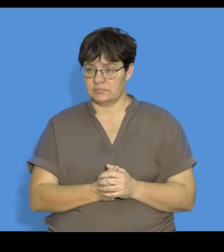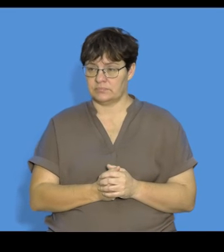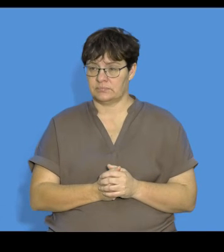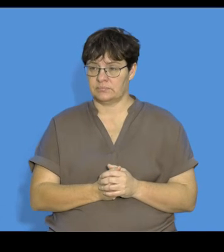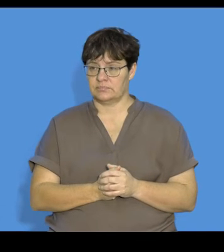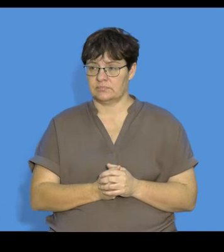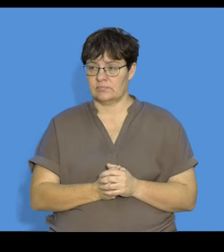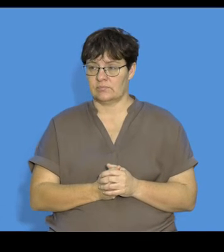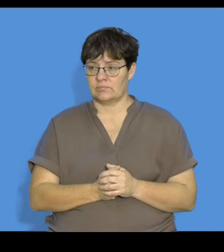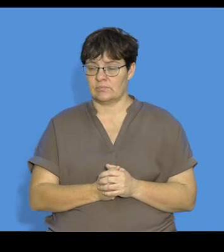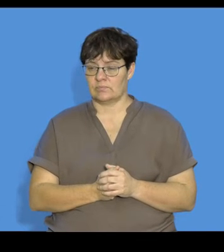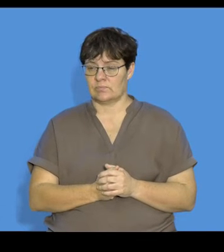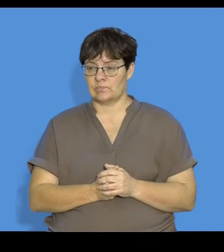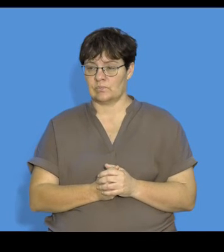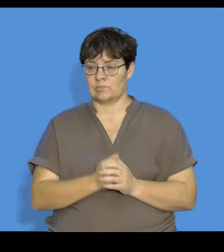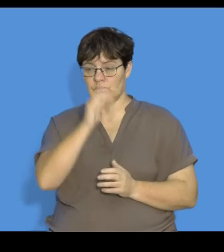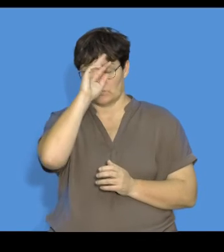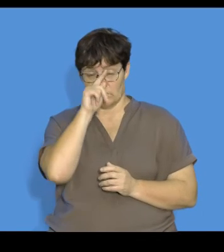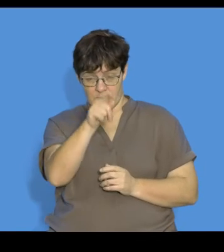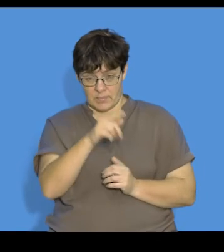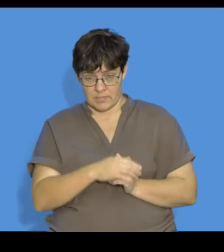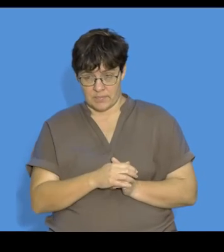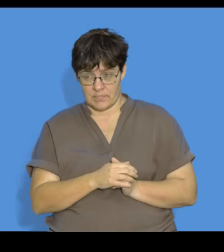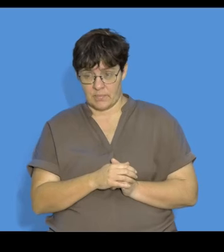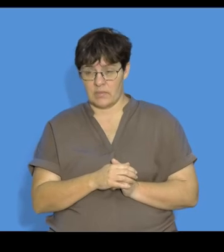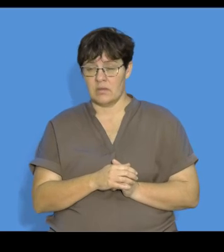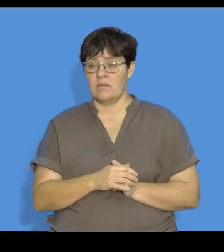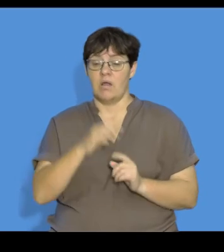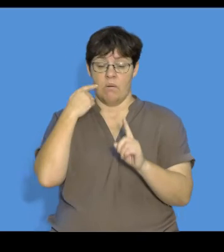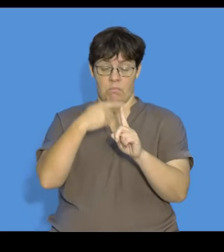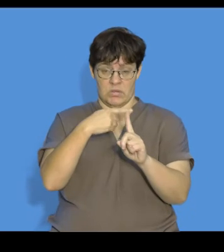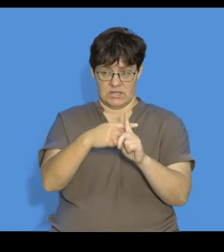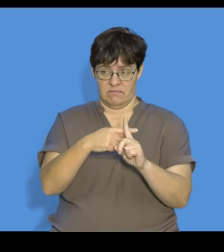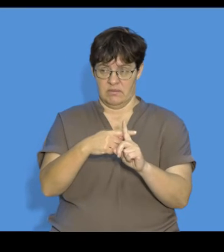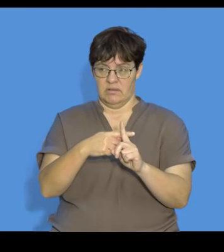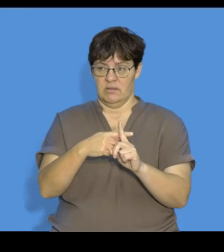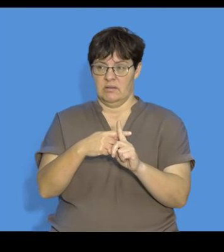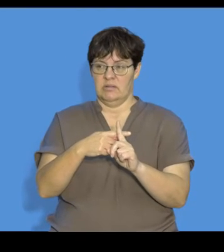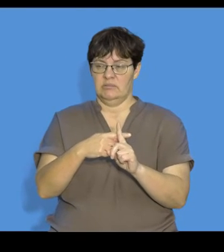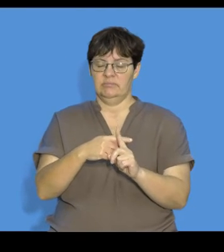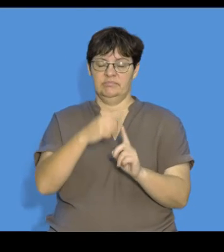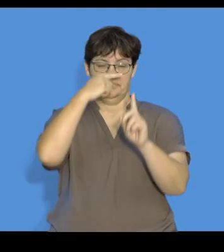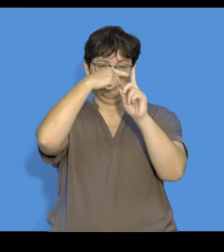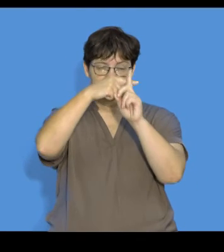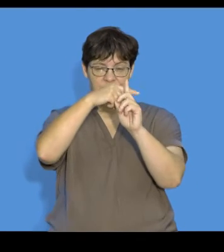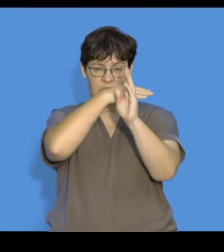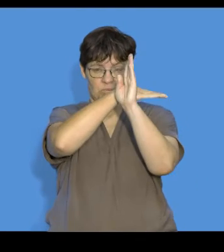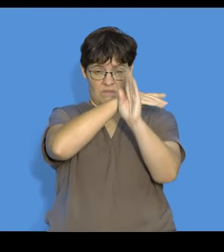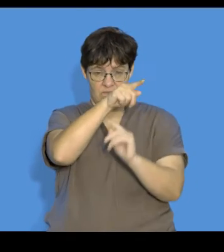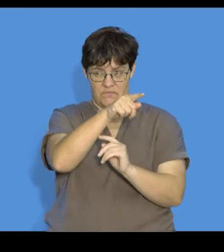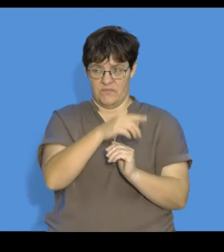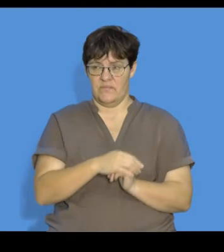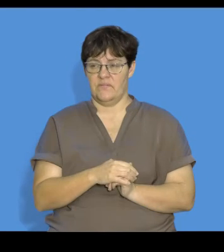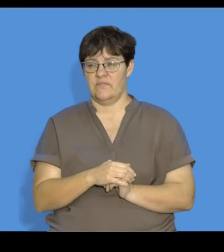look something of this nature. So remember, if this was a positive, it means that my